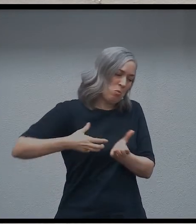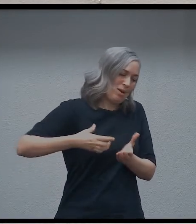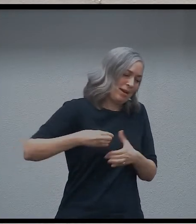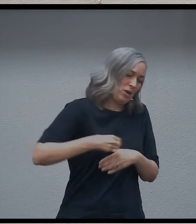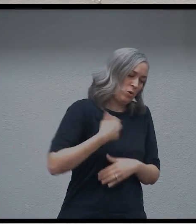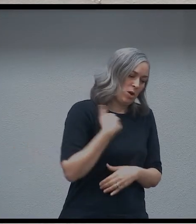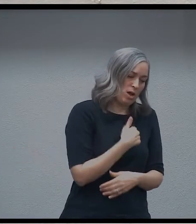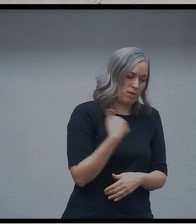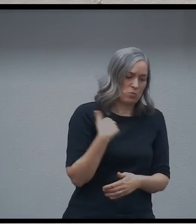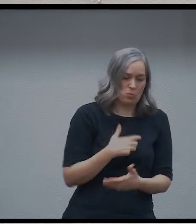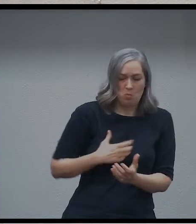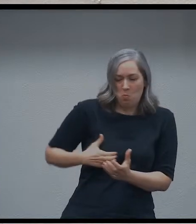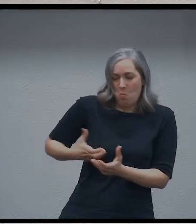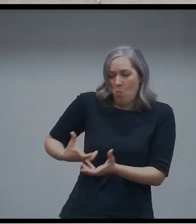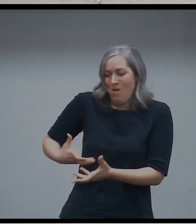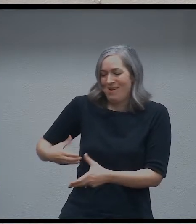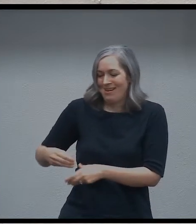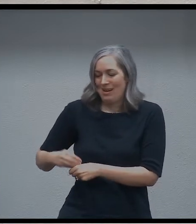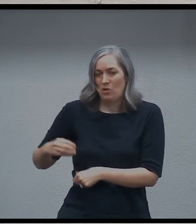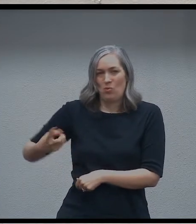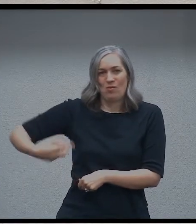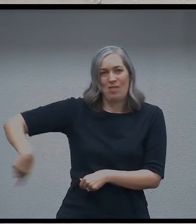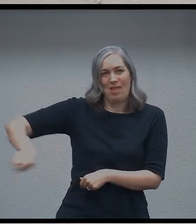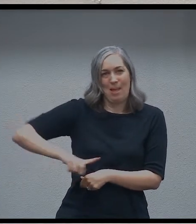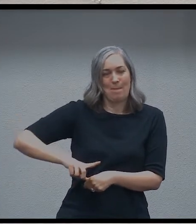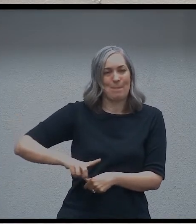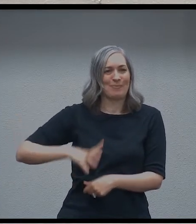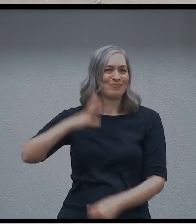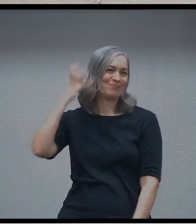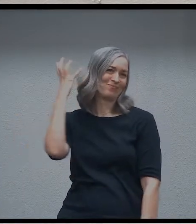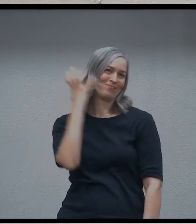them. It was awesome.